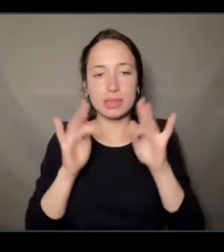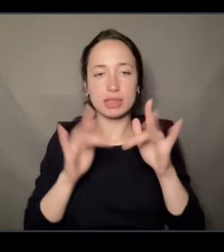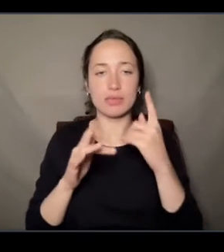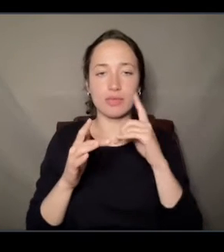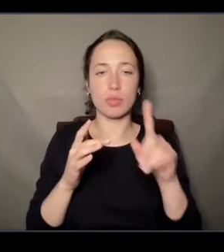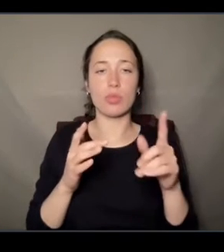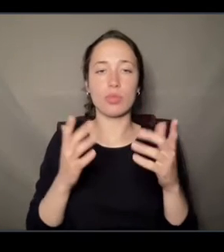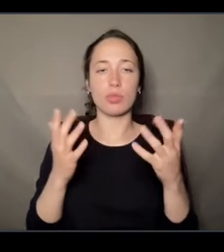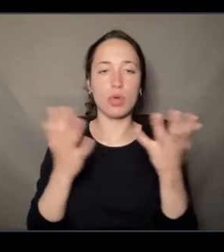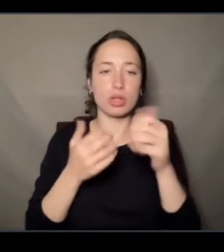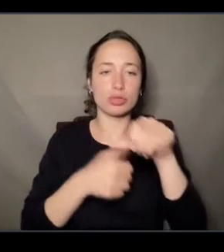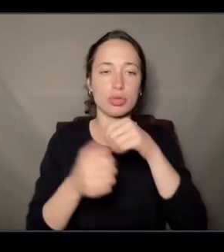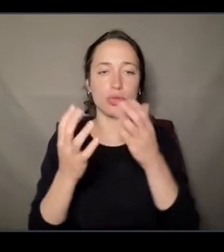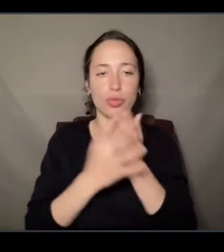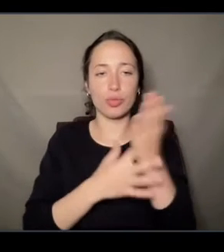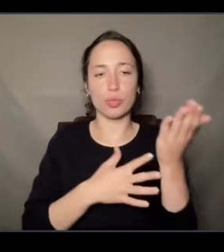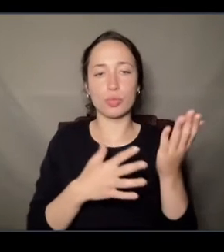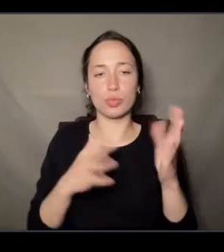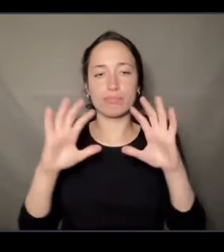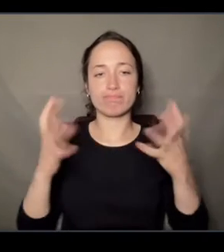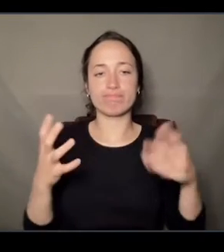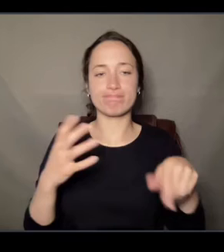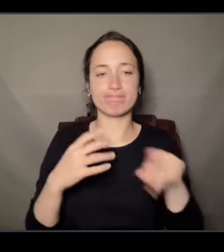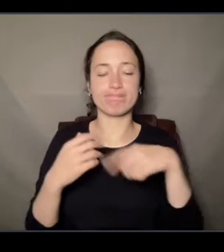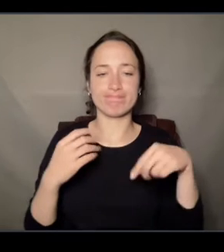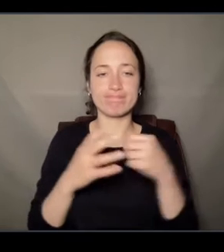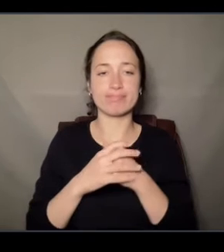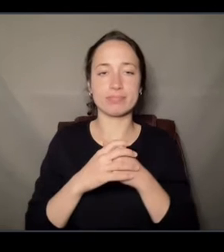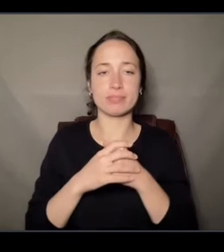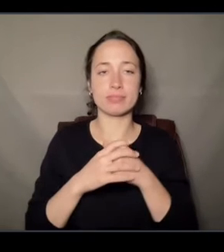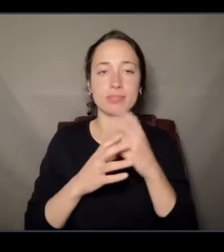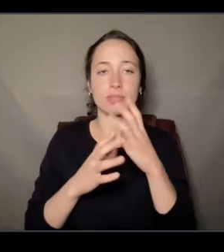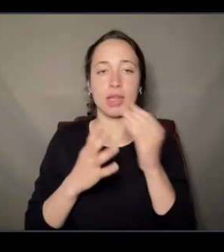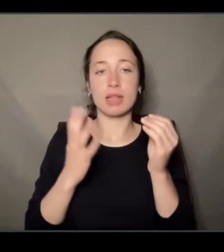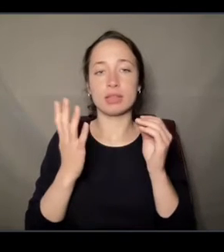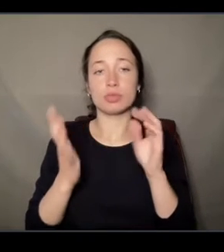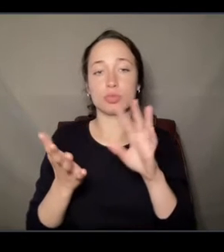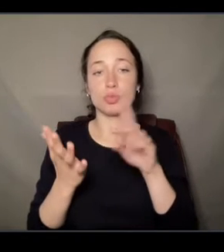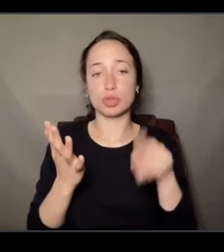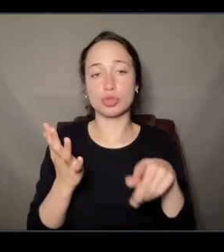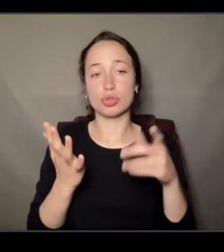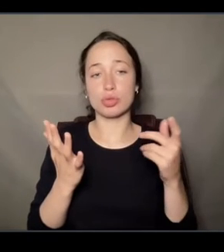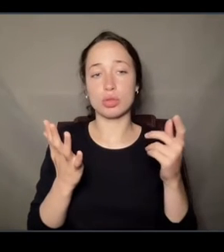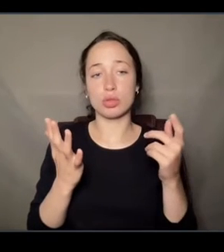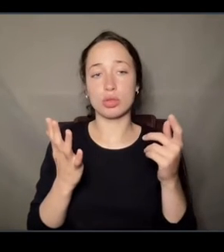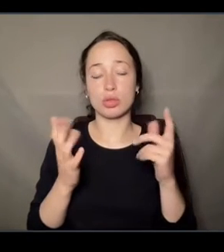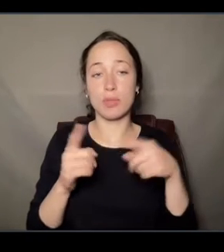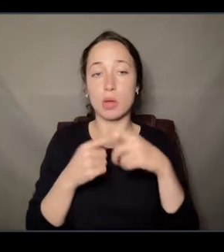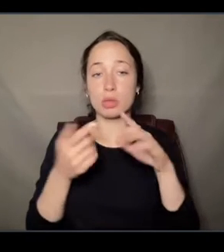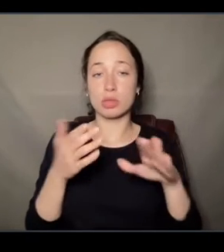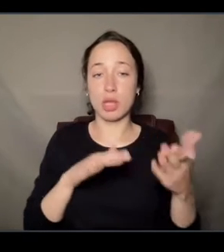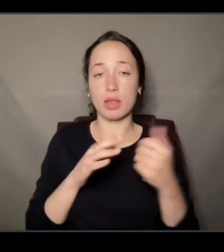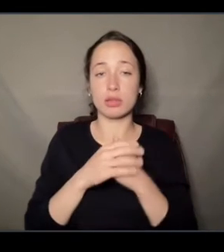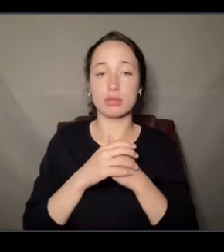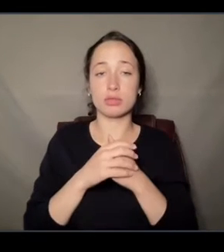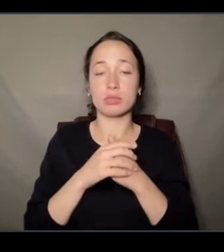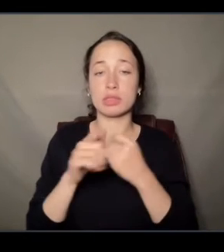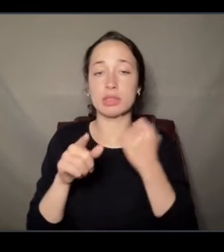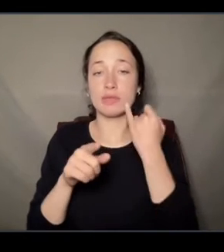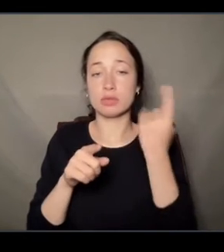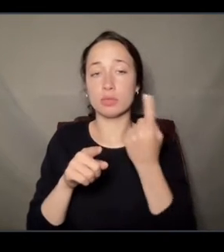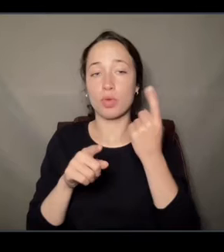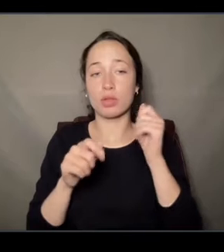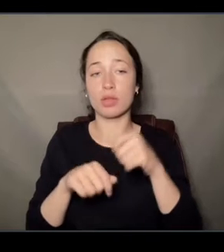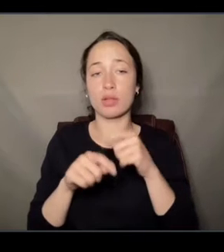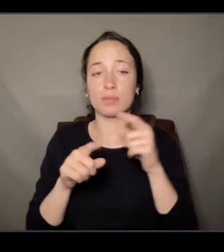for what each other is going through collectively right now. And as to your question about death, and if, you know, someone could